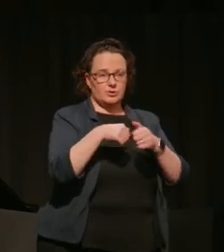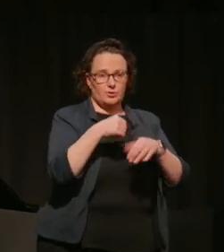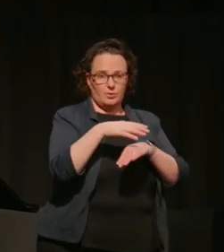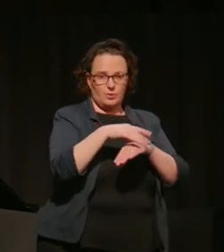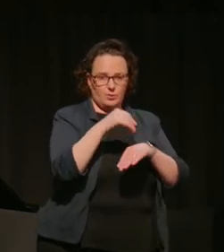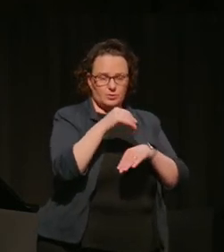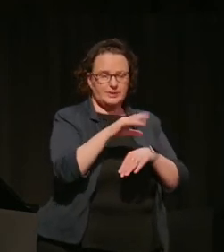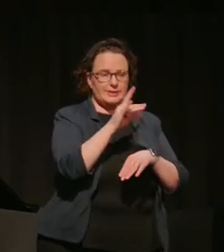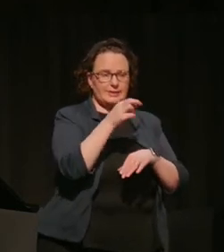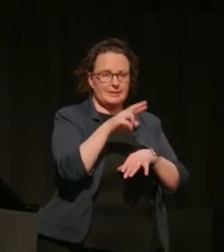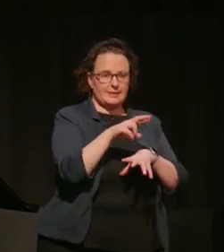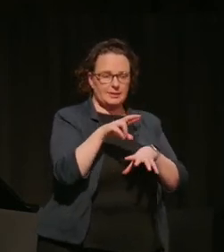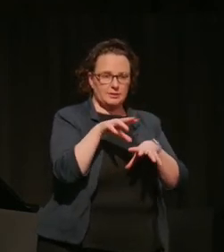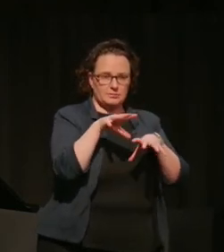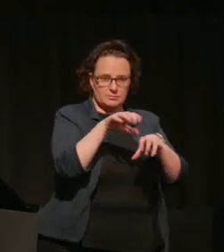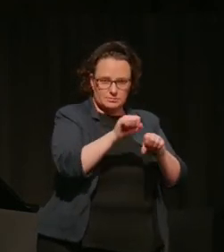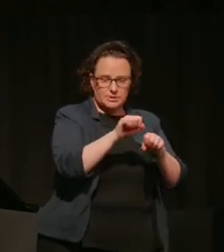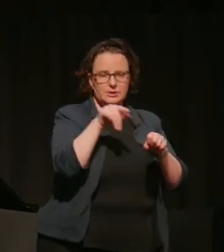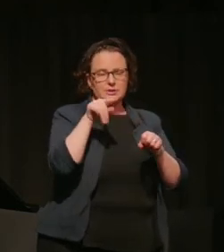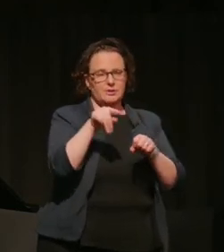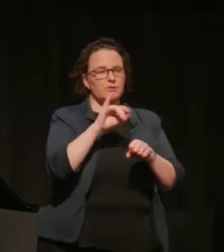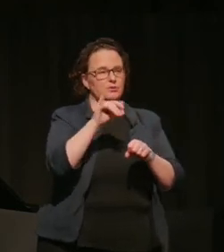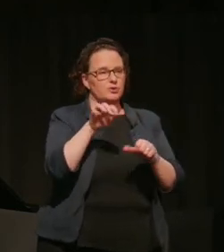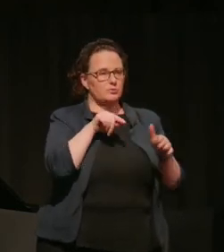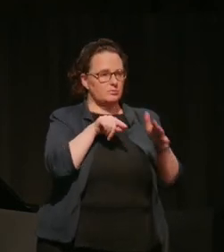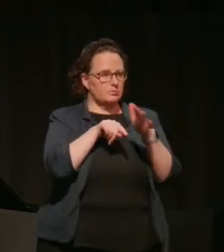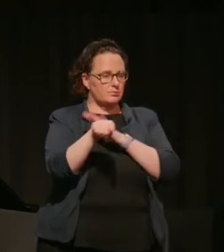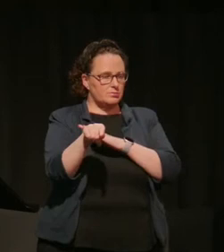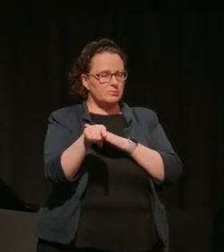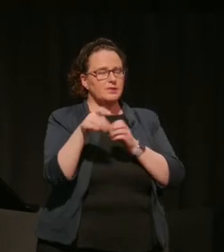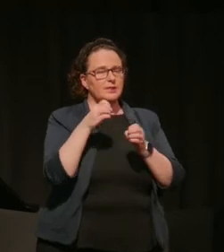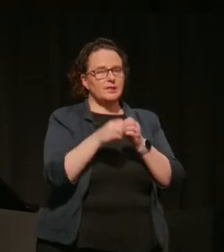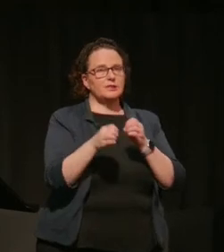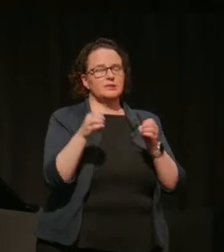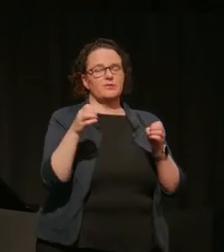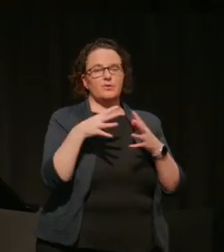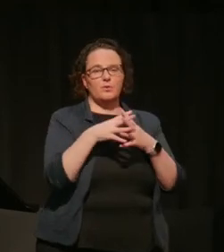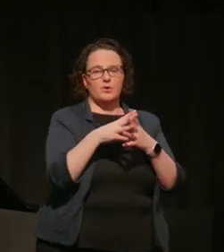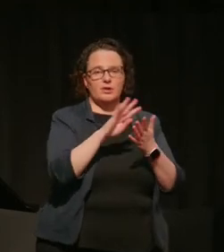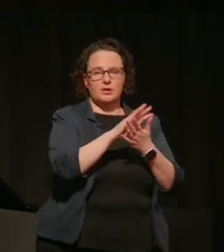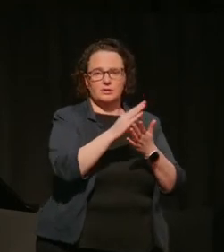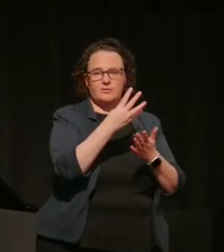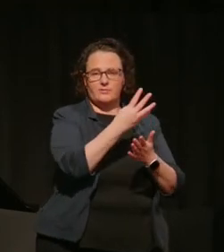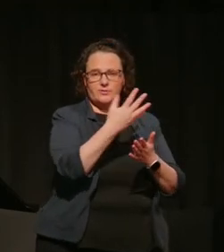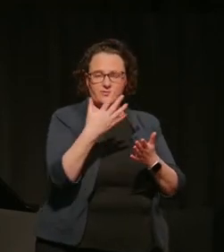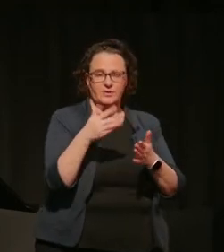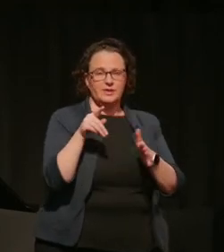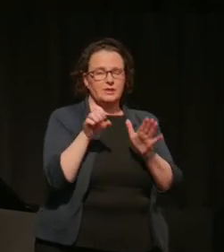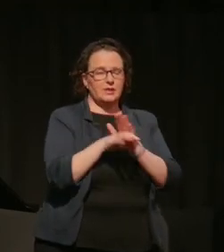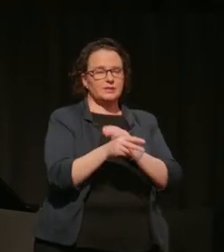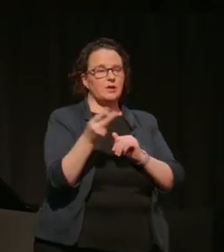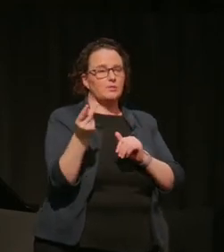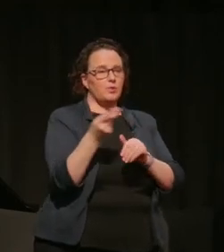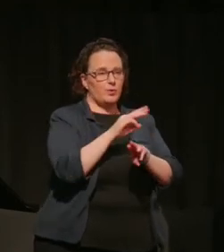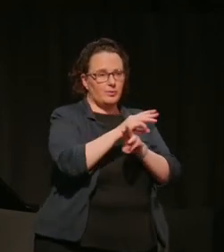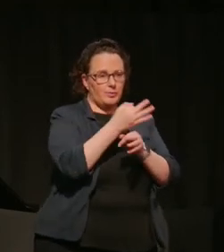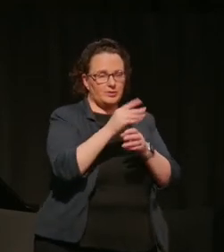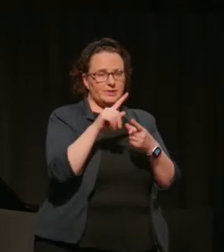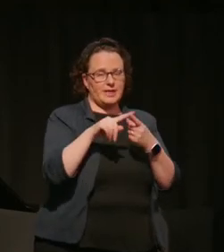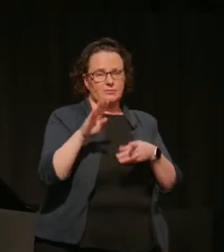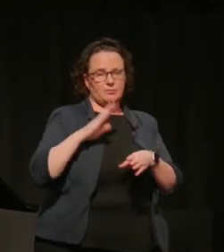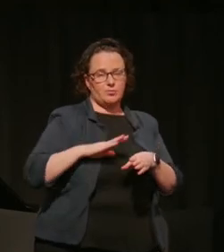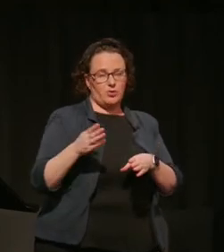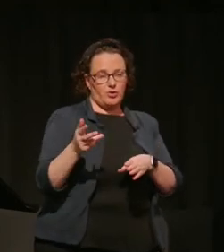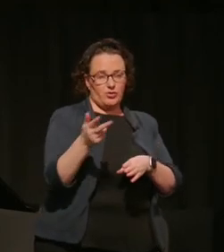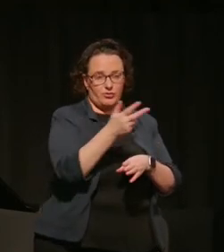to the resistance. At the end of the war in 1945, Joe had lost both his parents and his brother, who were